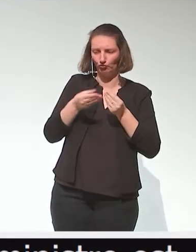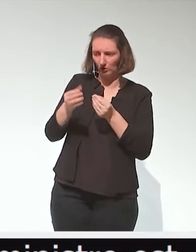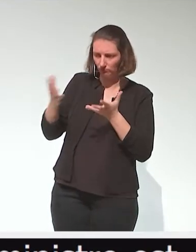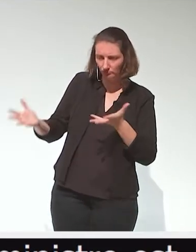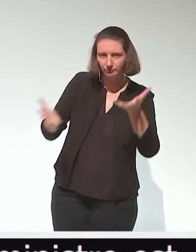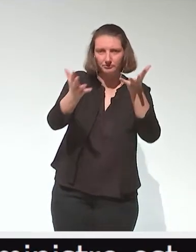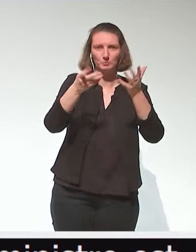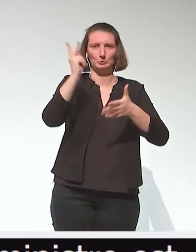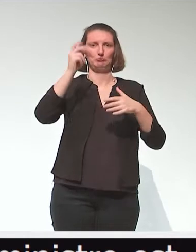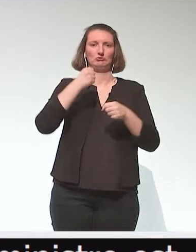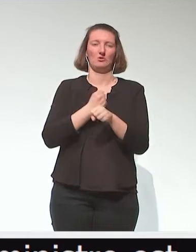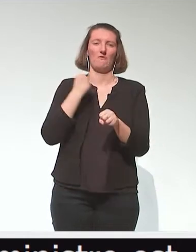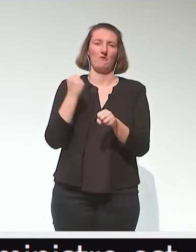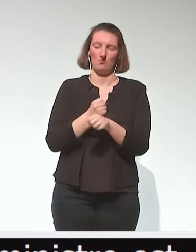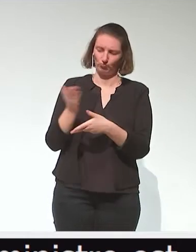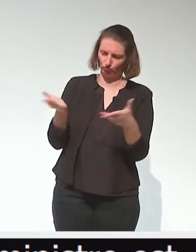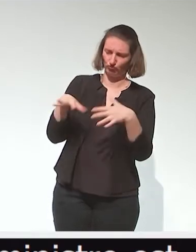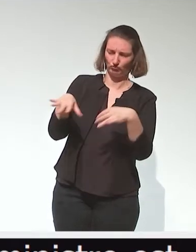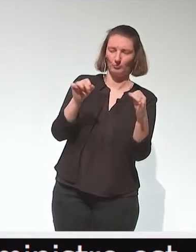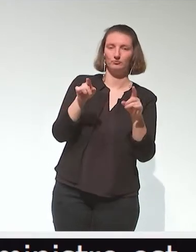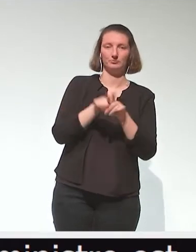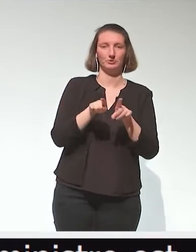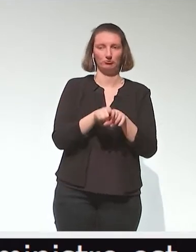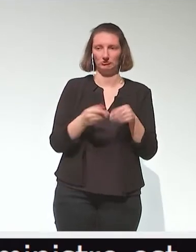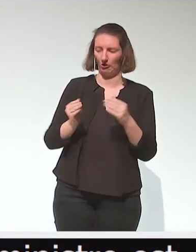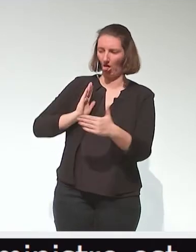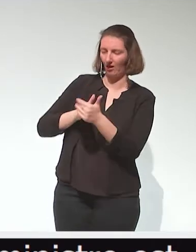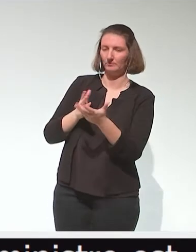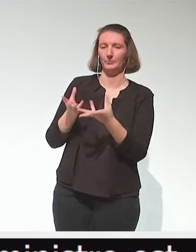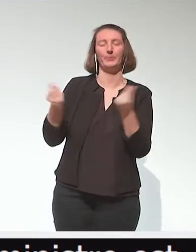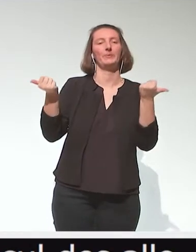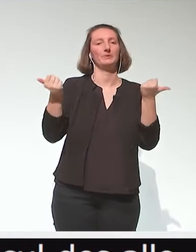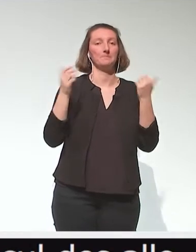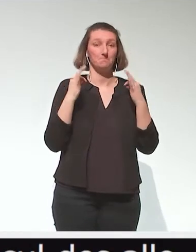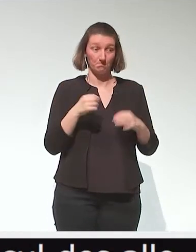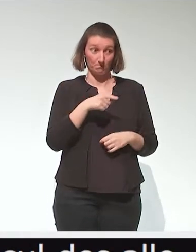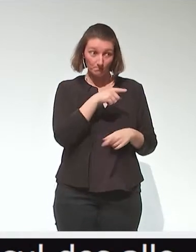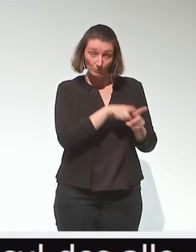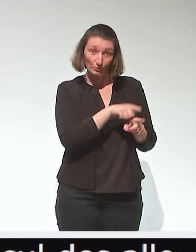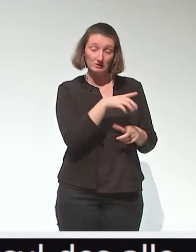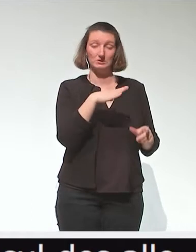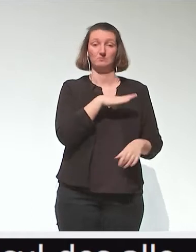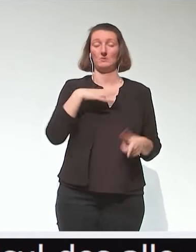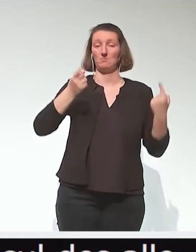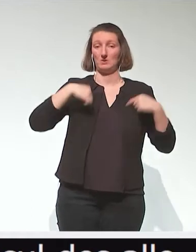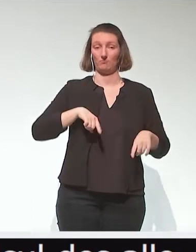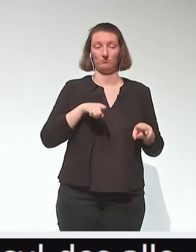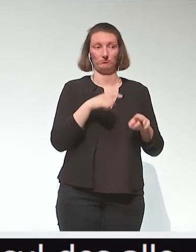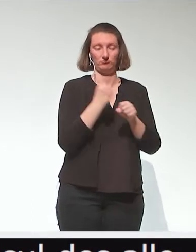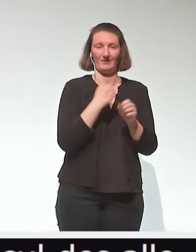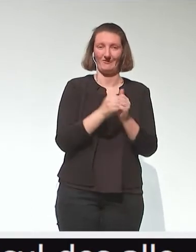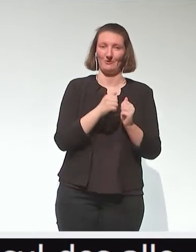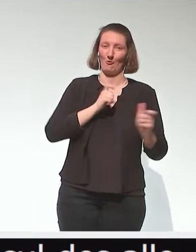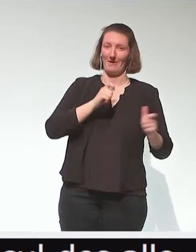to prompt jobs and avoid barriers to entry on the labour market.